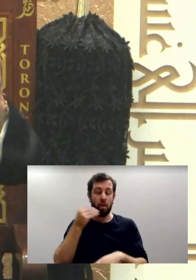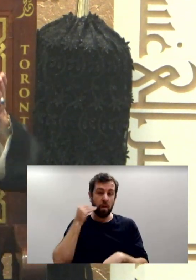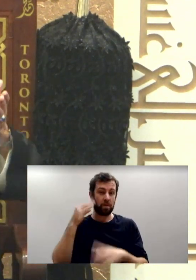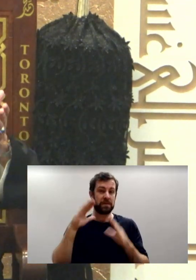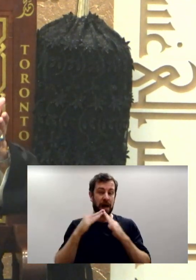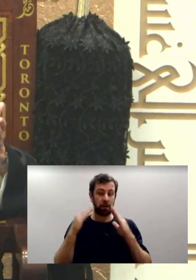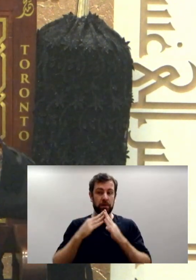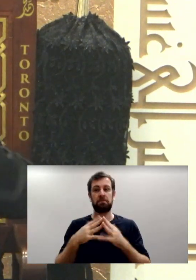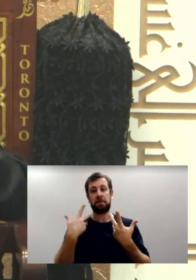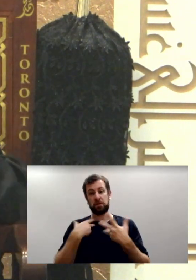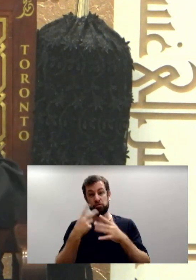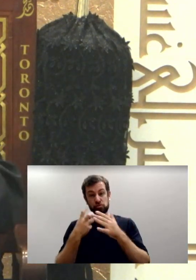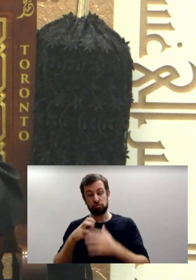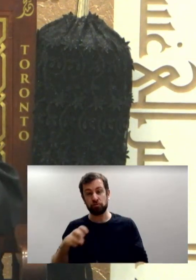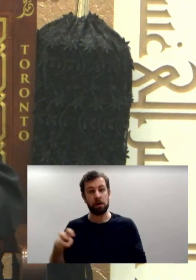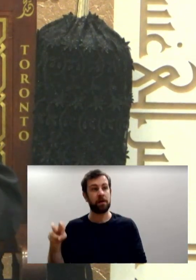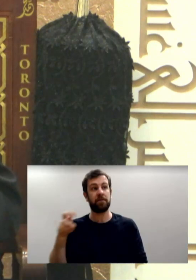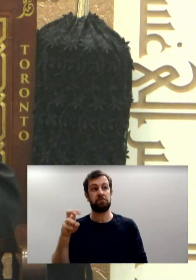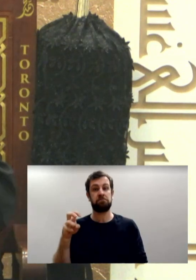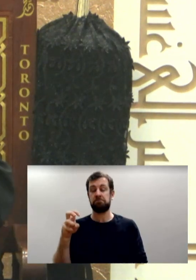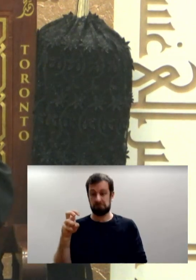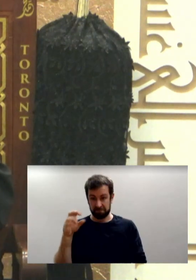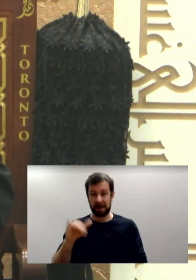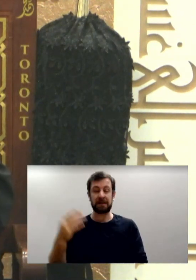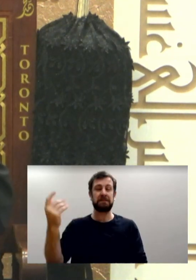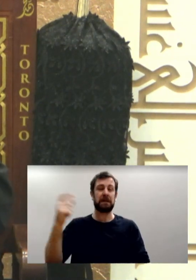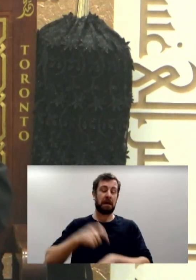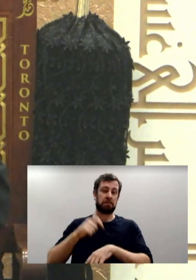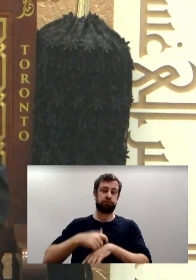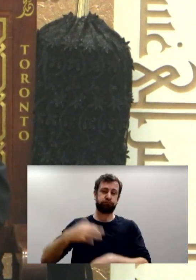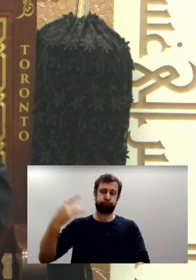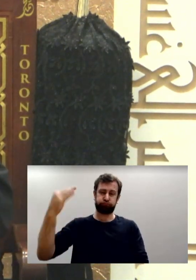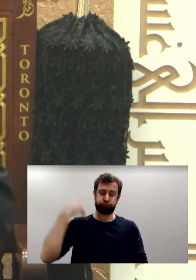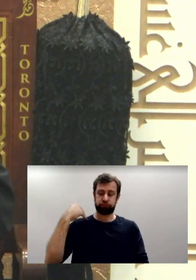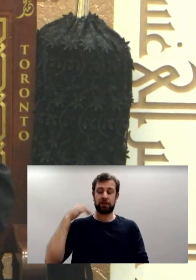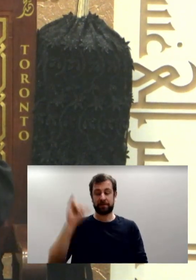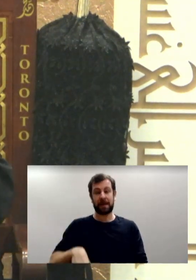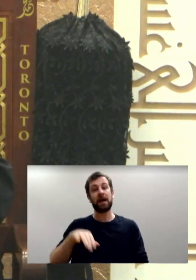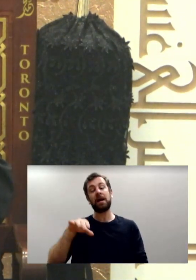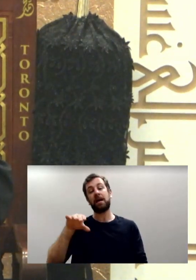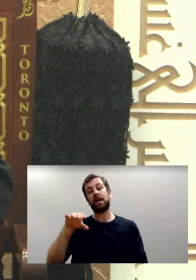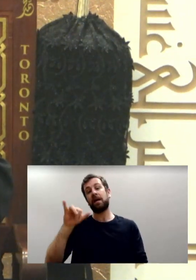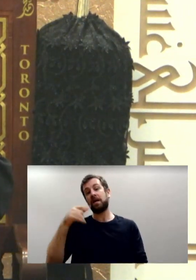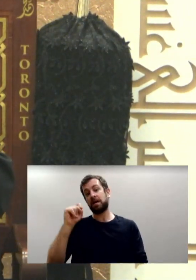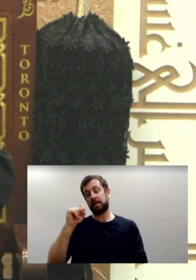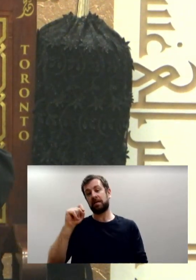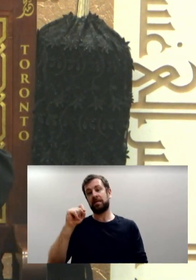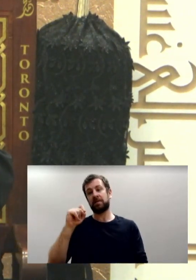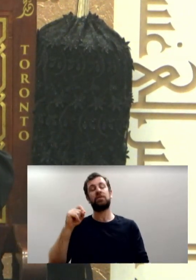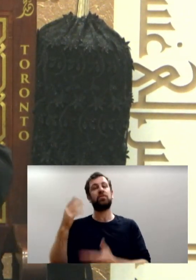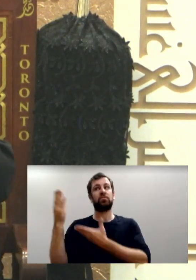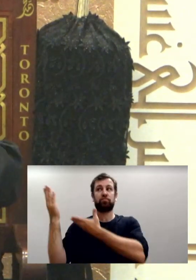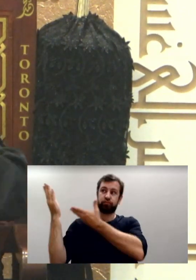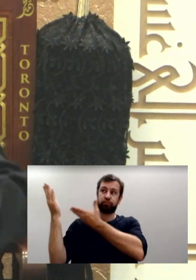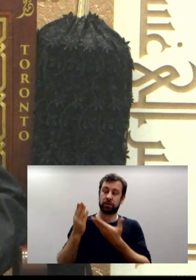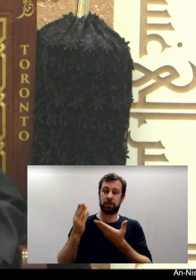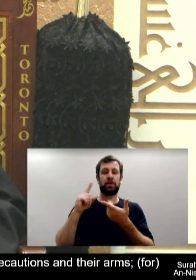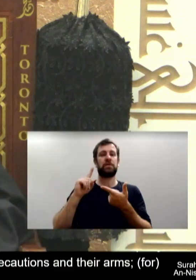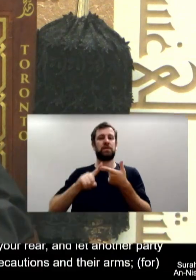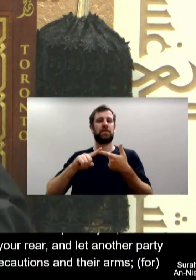be traveling, and this was those days. The ayat actually came down during the time of the